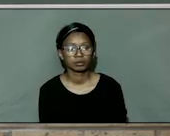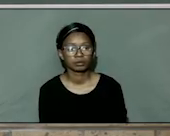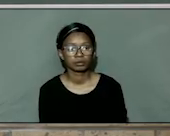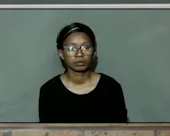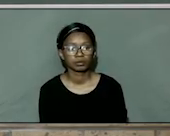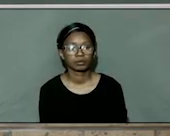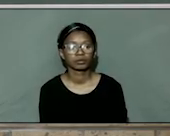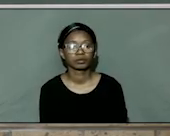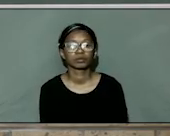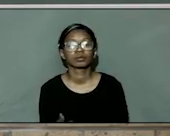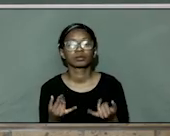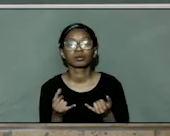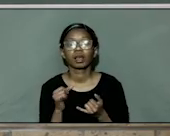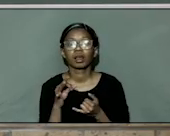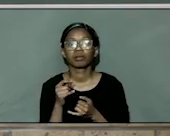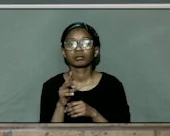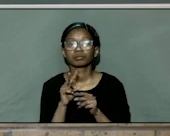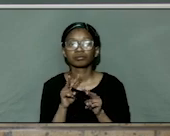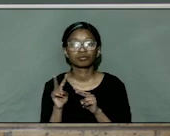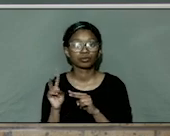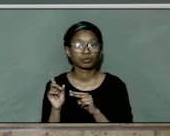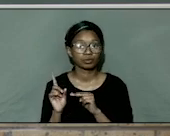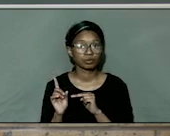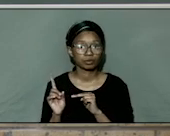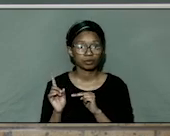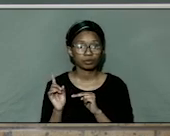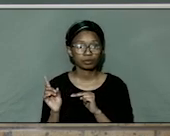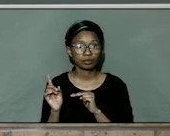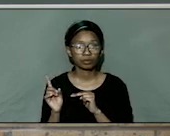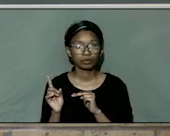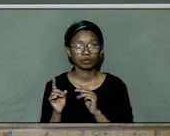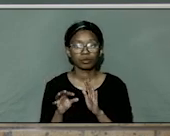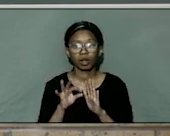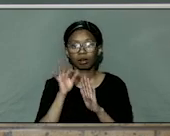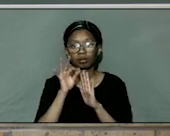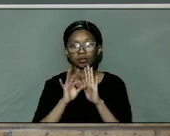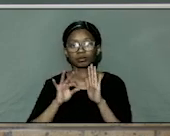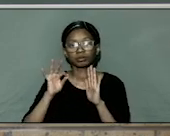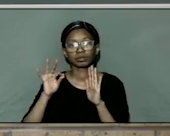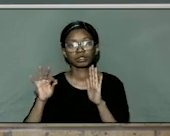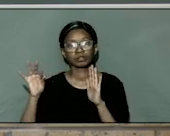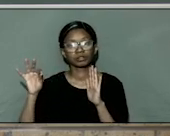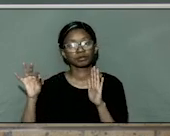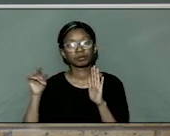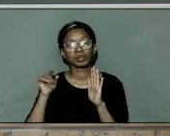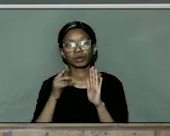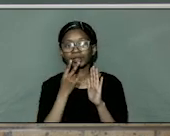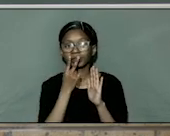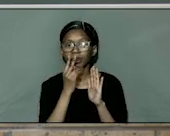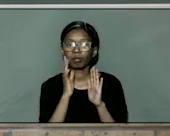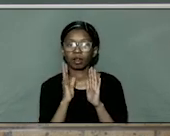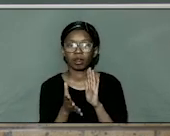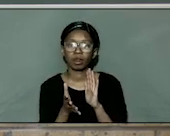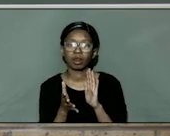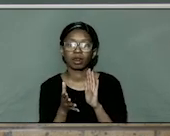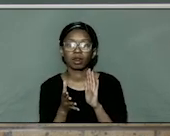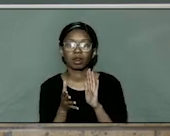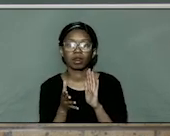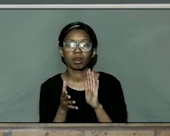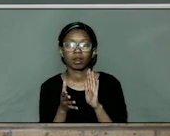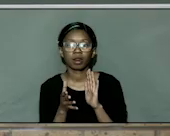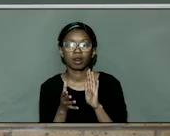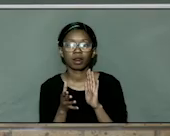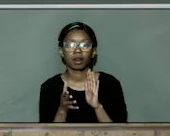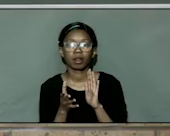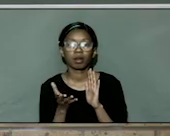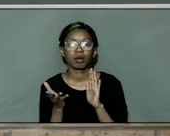so if you look at that graph there, you will see that where